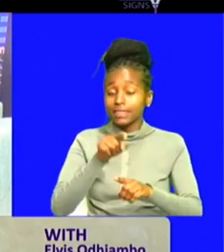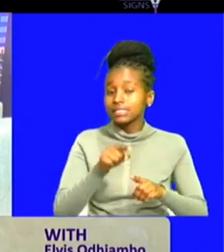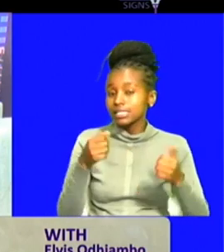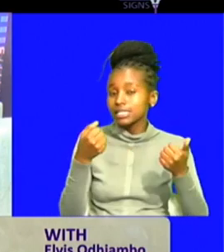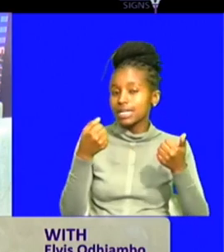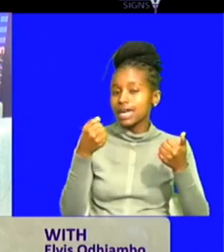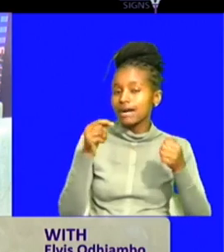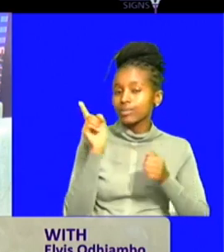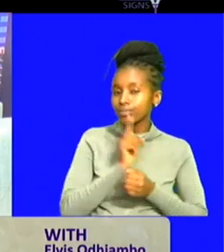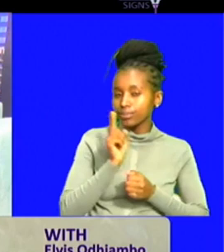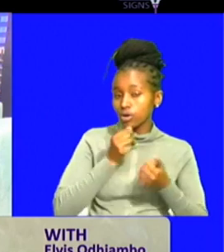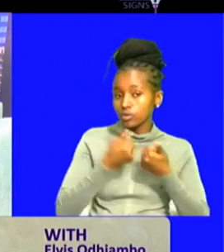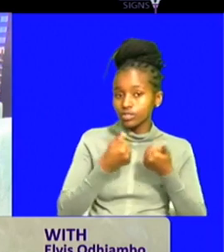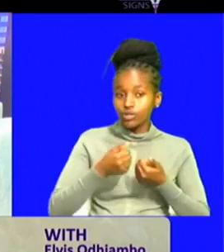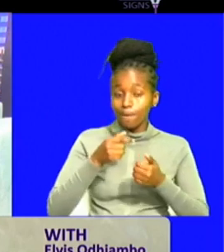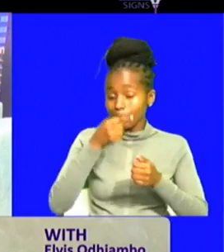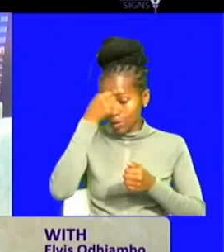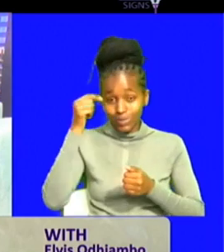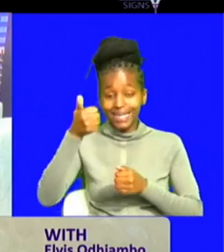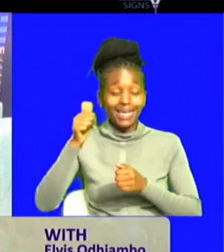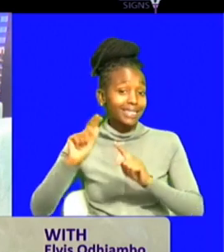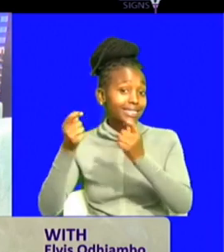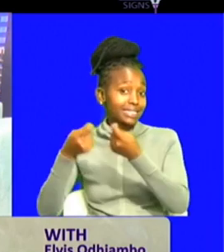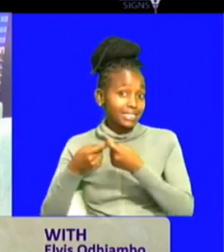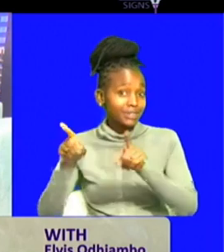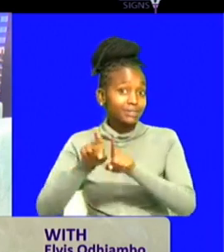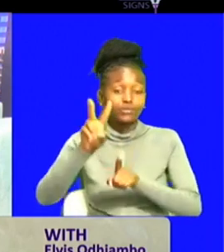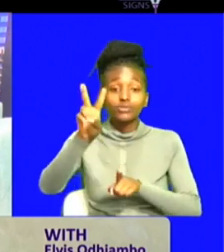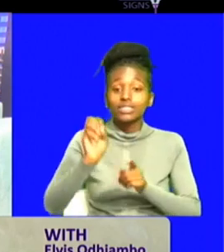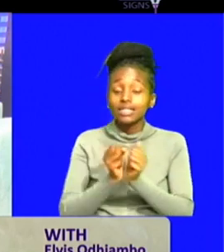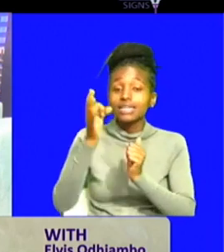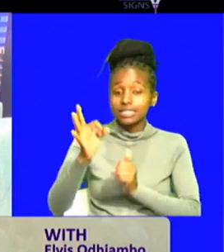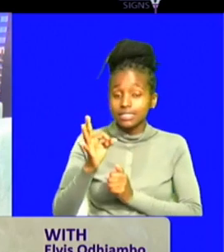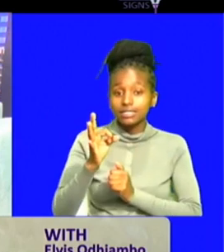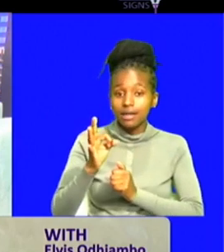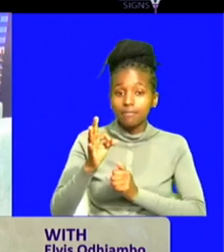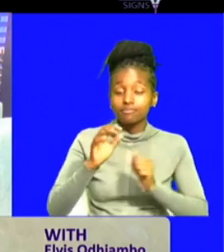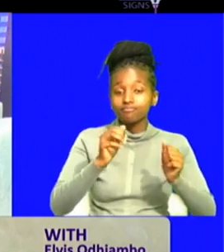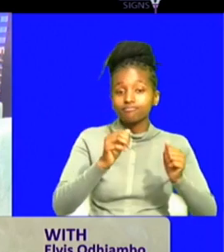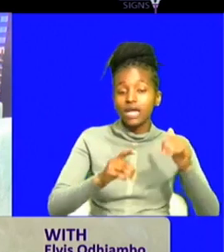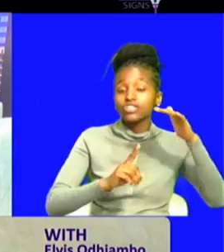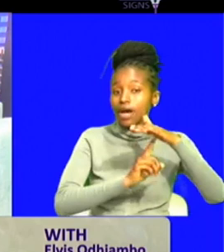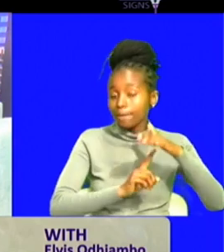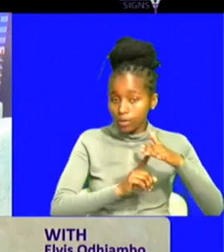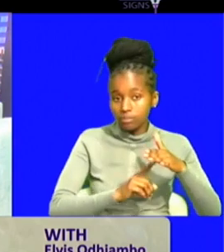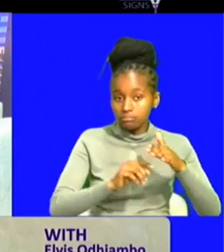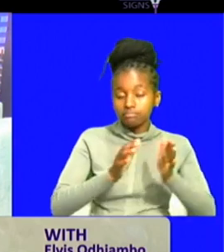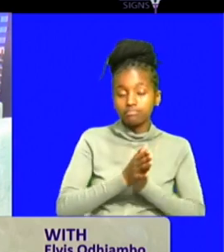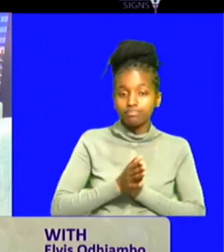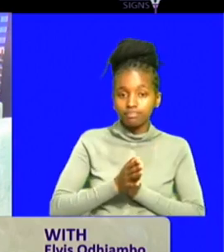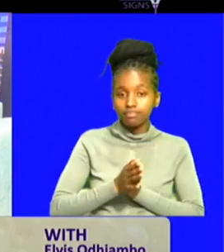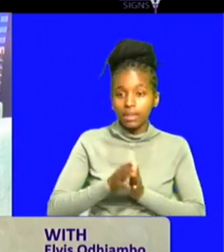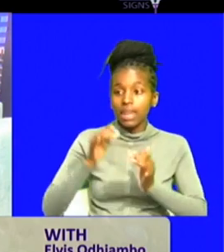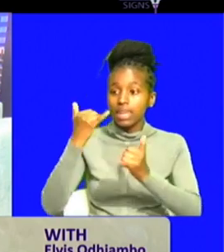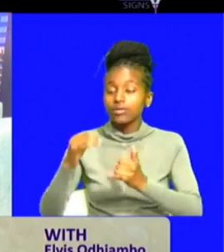alongside Cabra Sugar, alongside Strathmore Leos, as well as 2013 champions at Daystar as well. Now Group D tukimalizia,